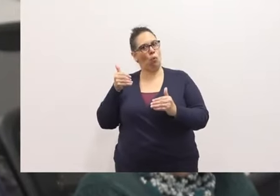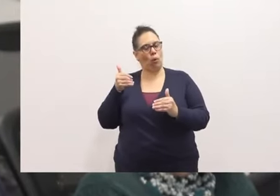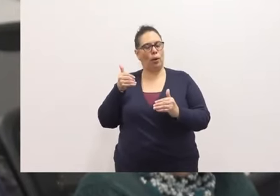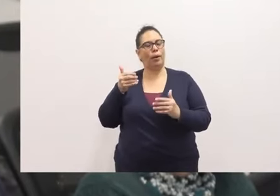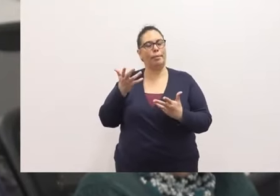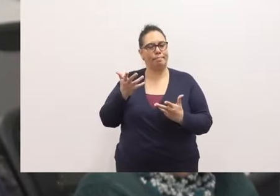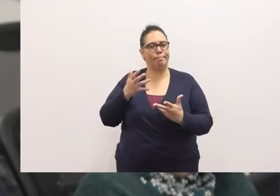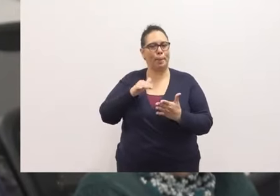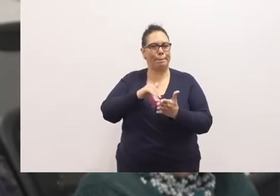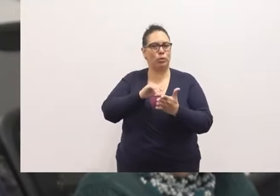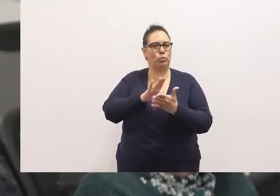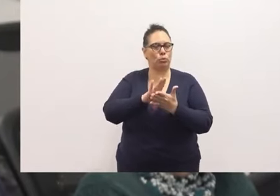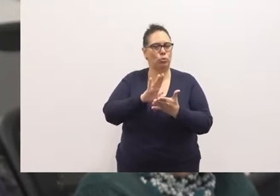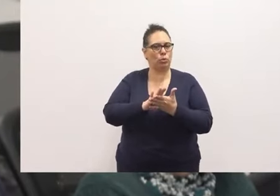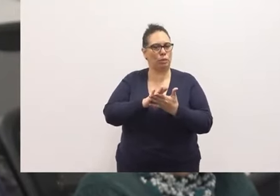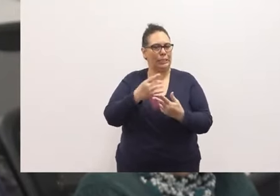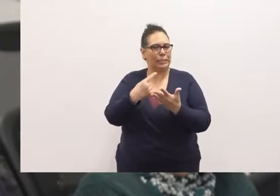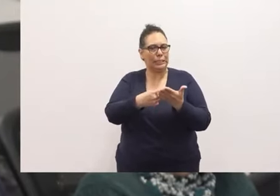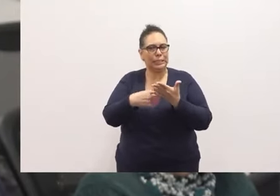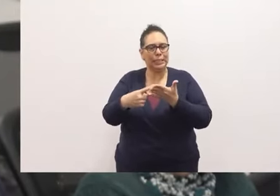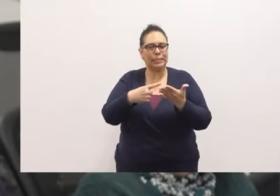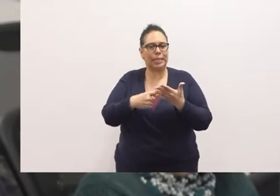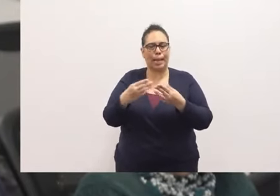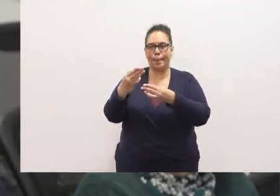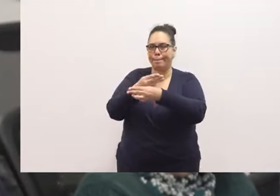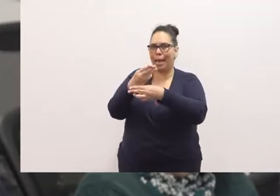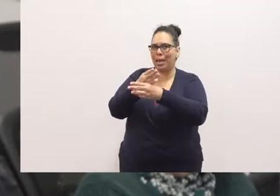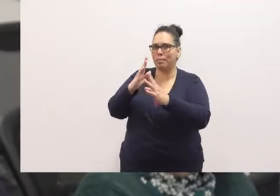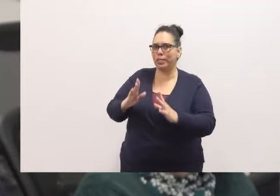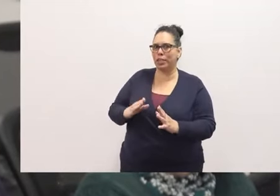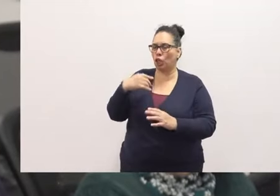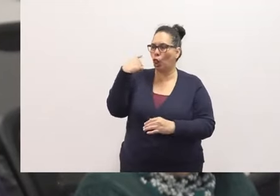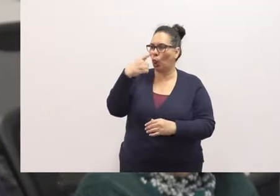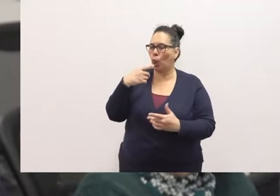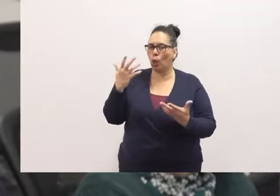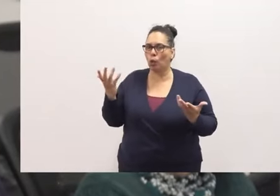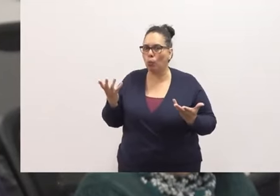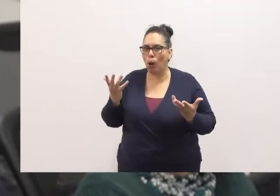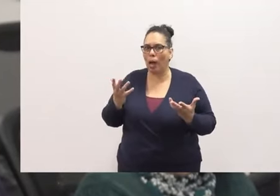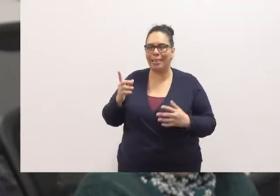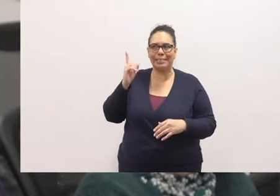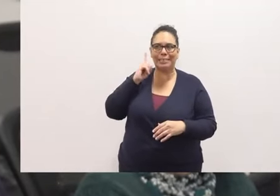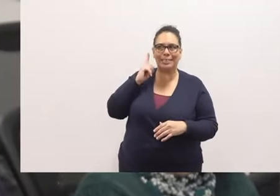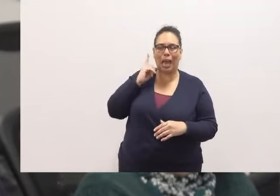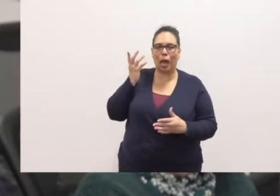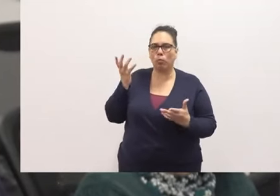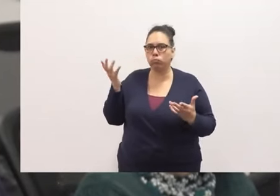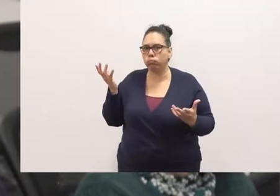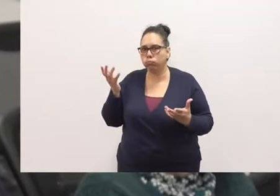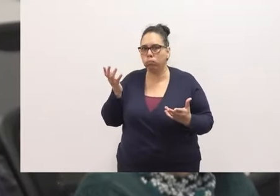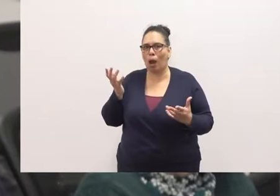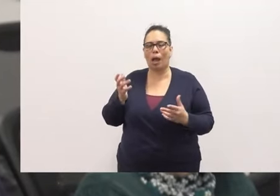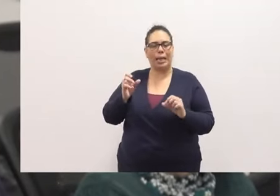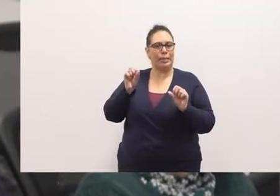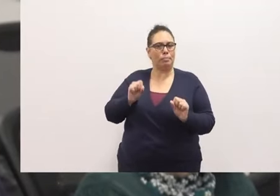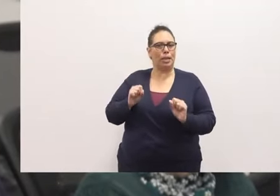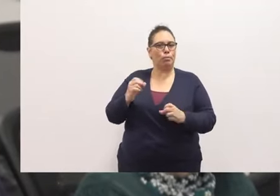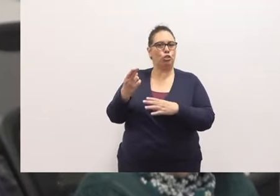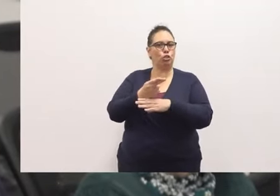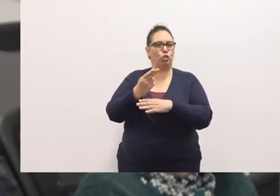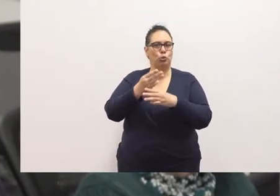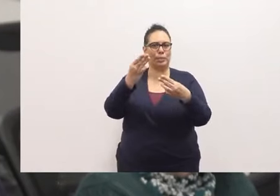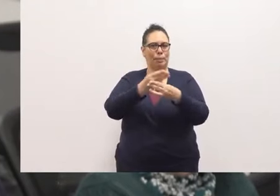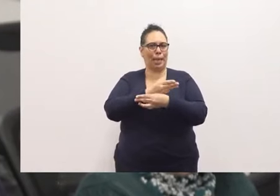discussing what does that mathematician look like, sound like, and sounding like meaning the ability to use